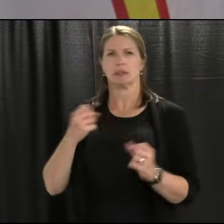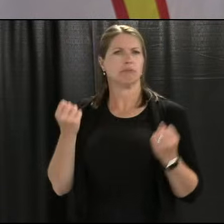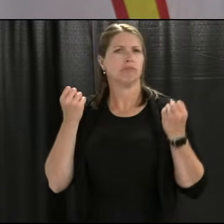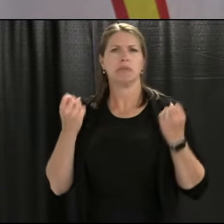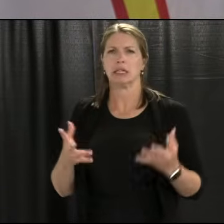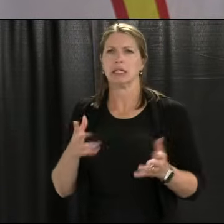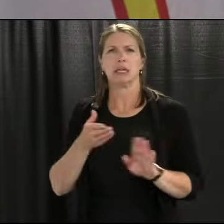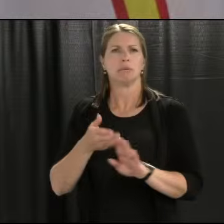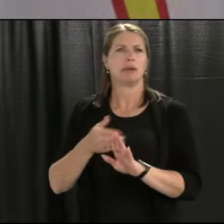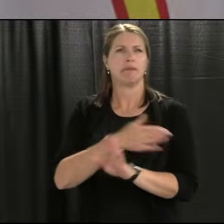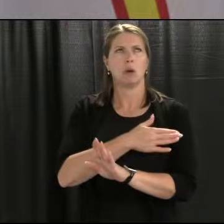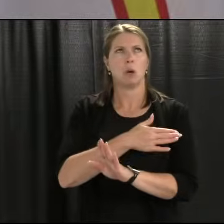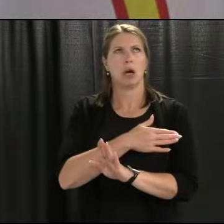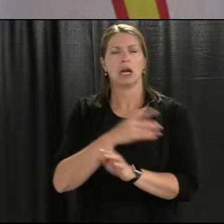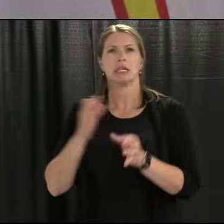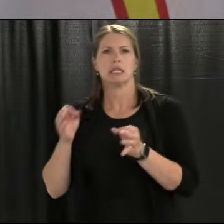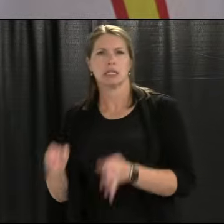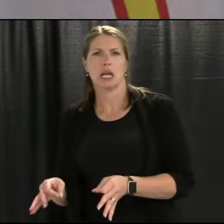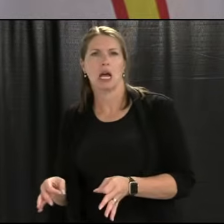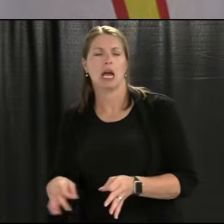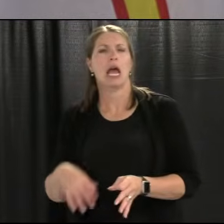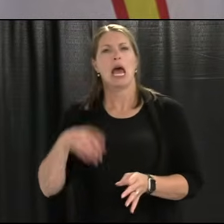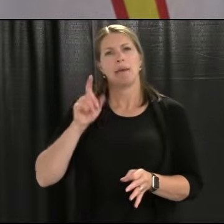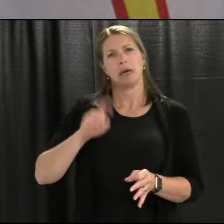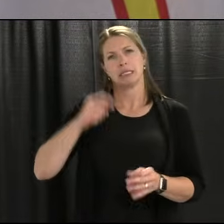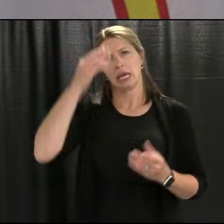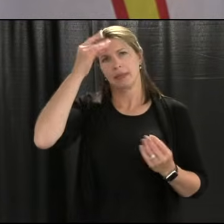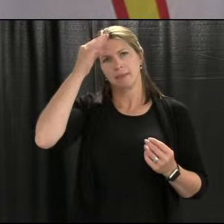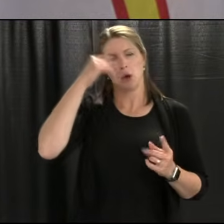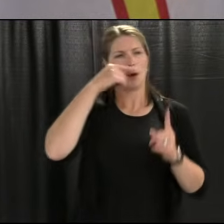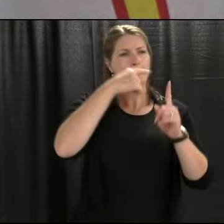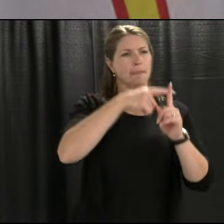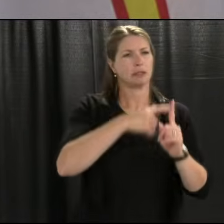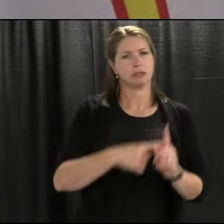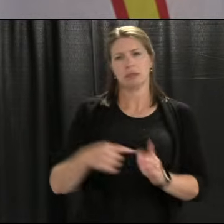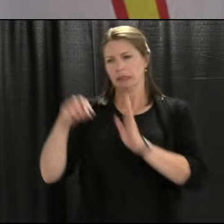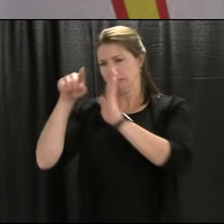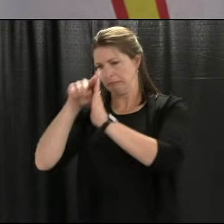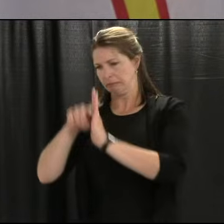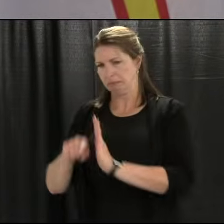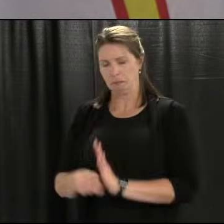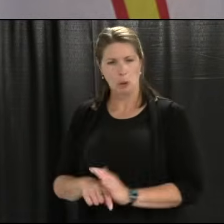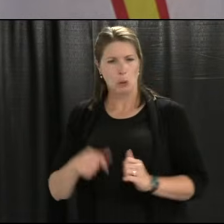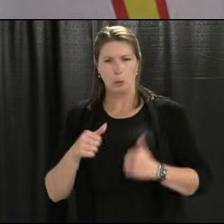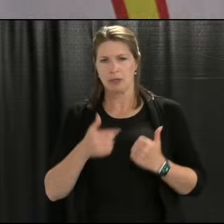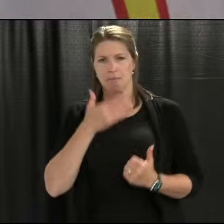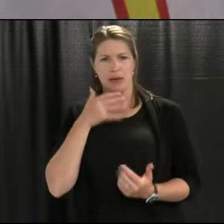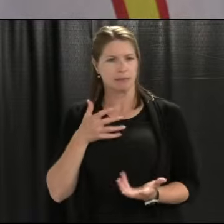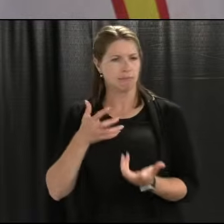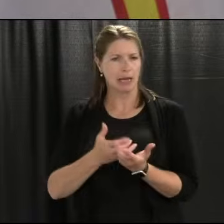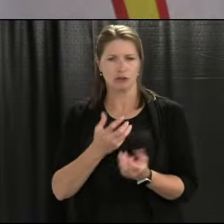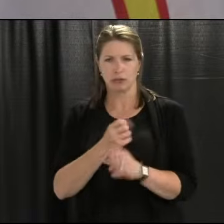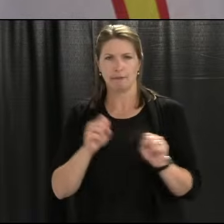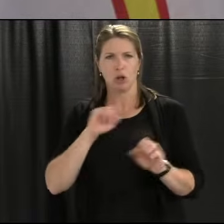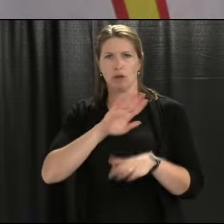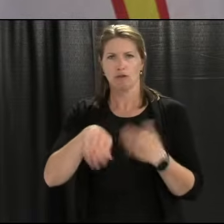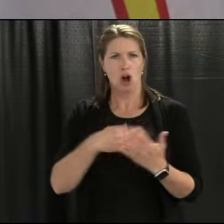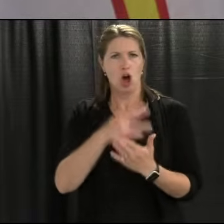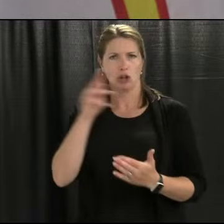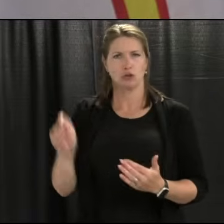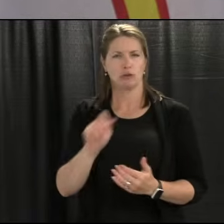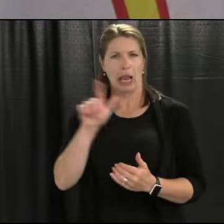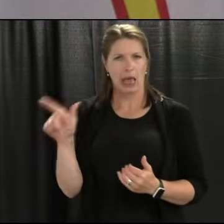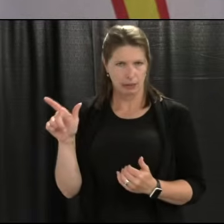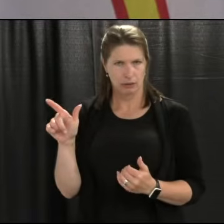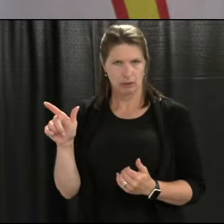weigh out the pros and cons, but ultimately make the decision what I feel is best for Newfoundlanders and Labradorians. I'm sure you've seen some of the